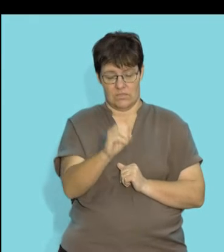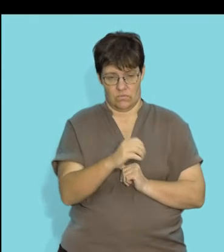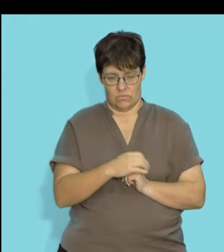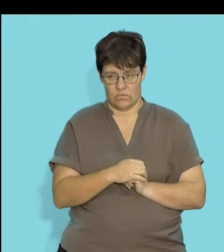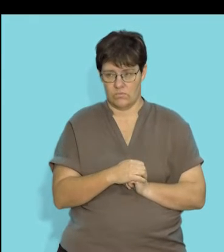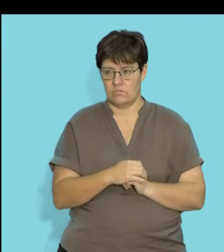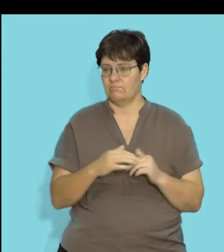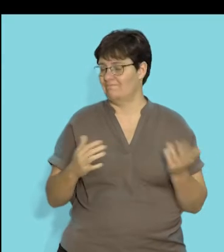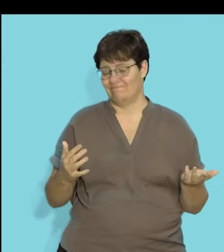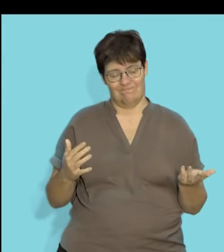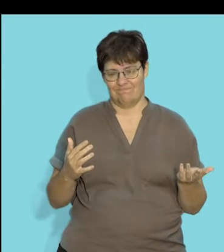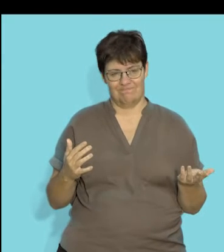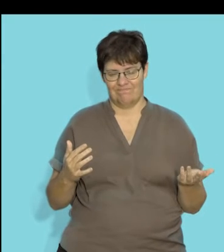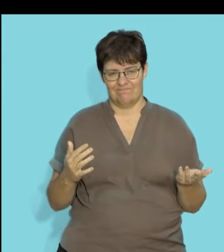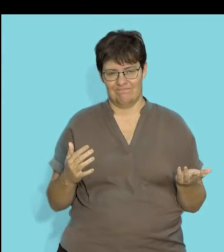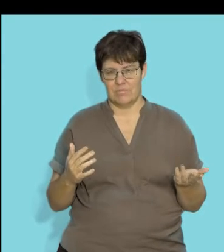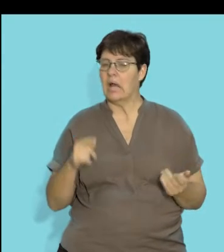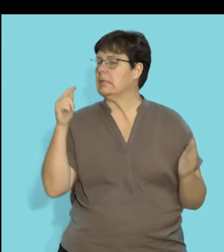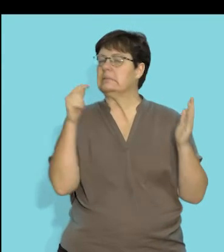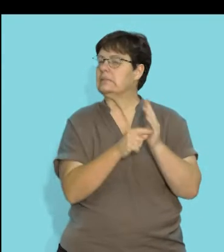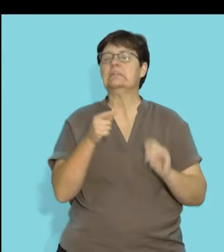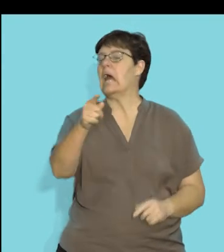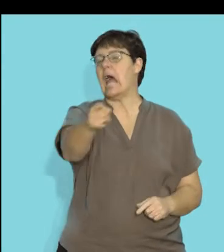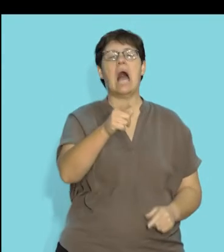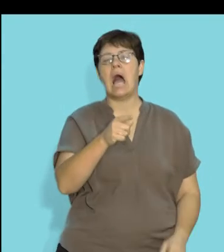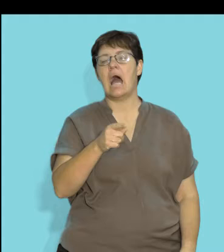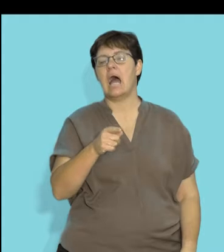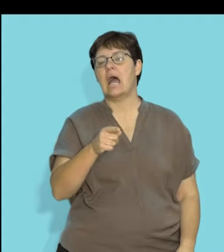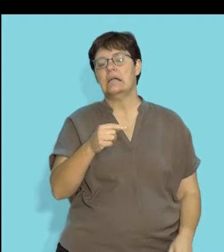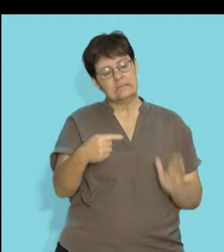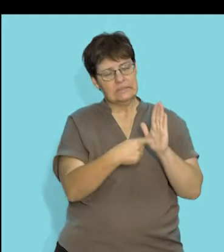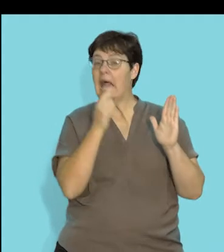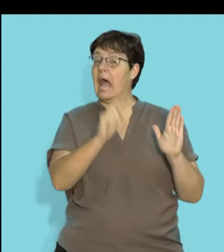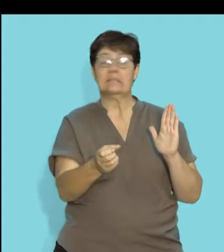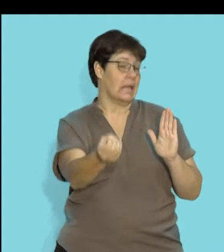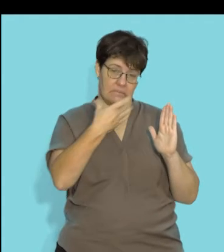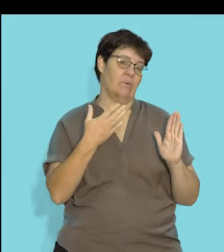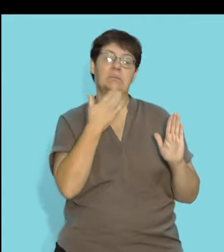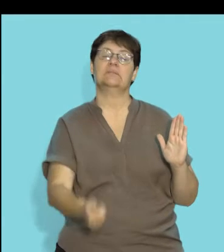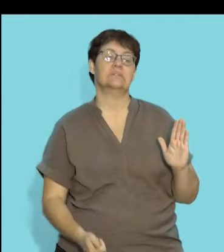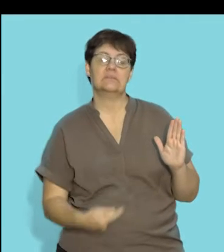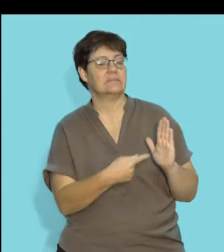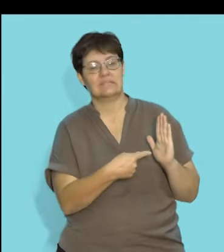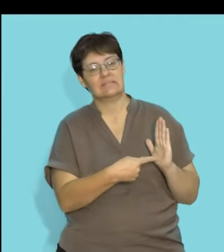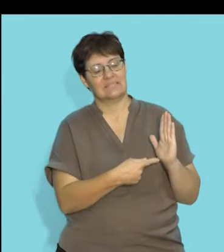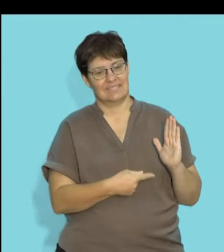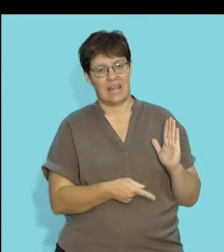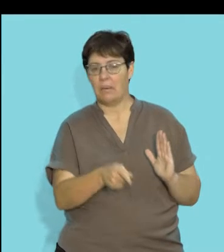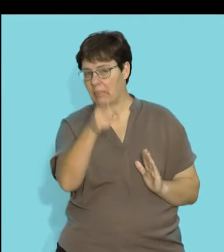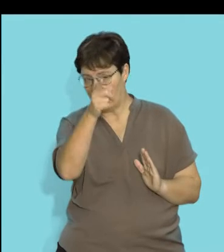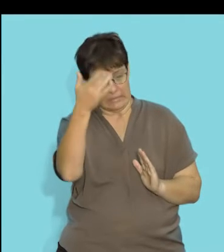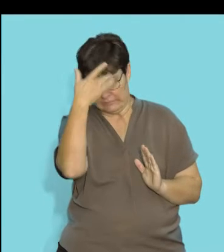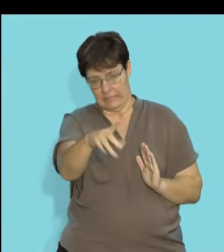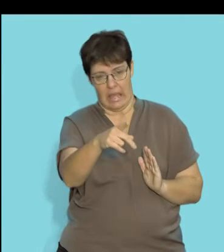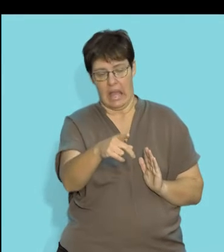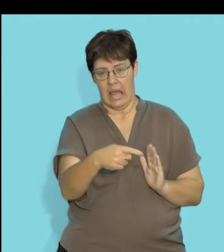over 0, which right now I dare you to press your calculator. If you find an answer for this, it means your calculator